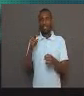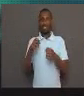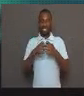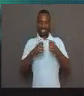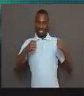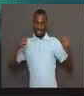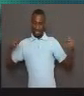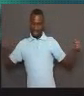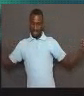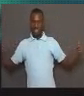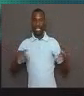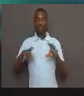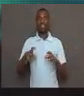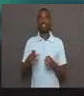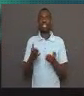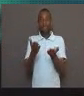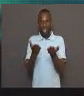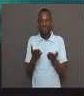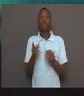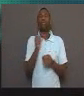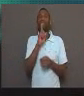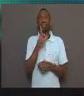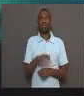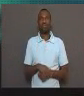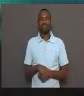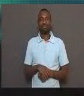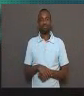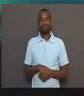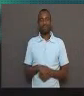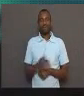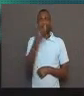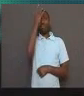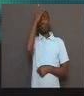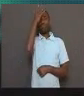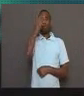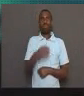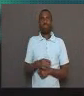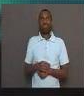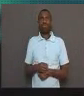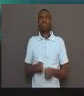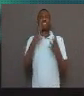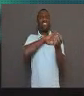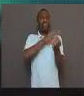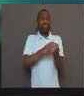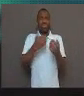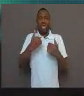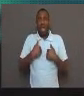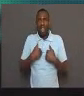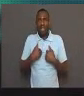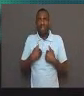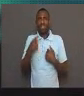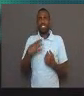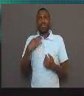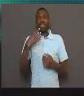it, it is not enough to simply state how much force we are